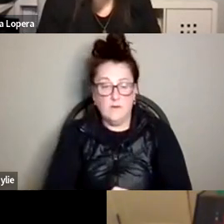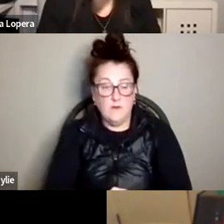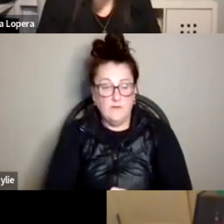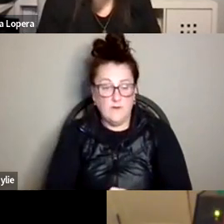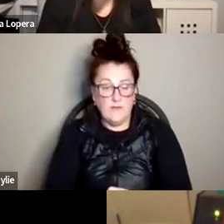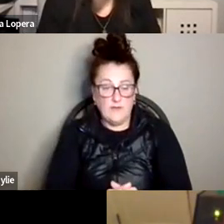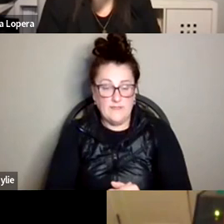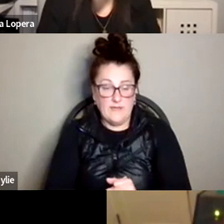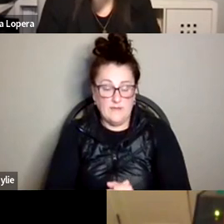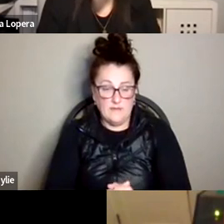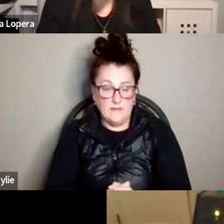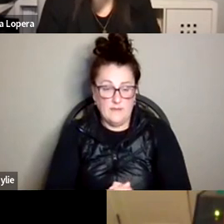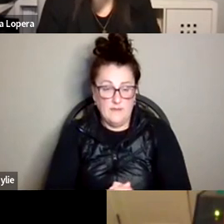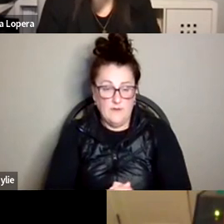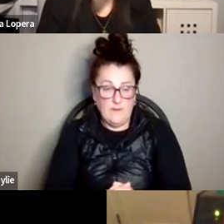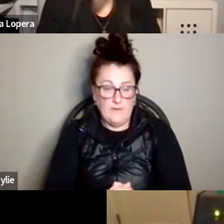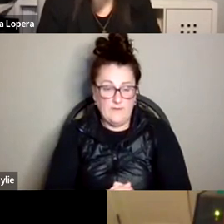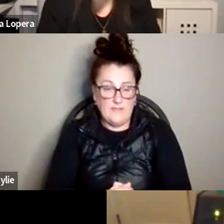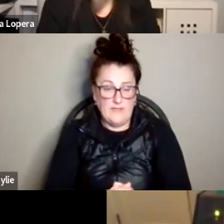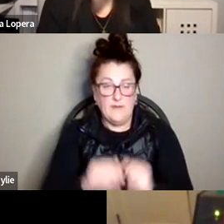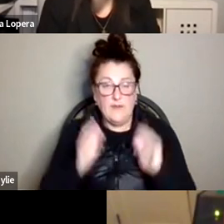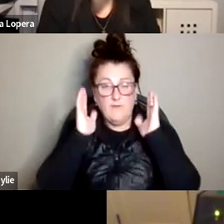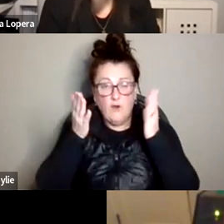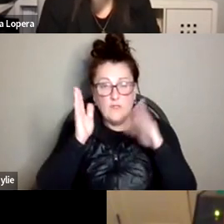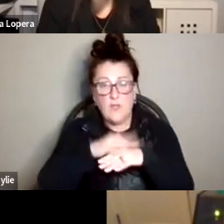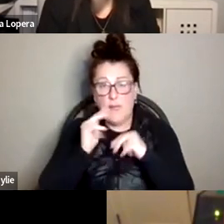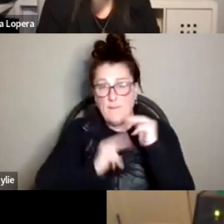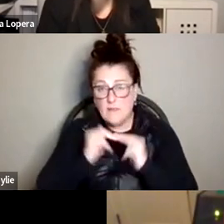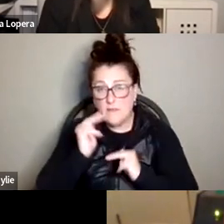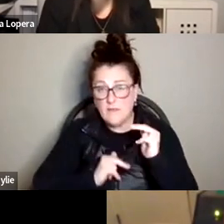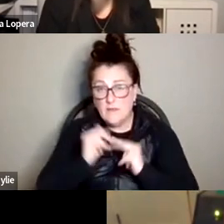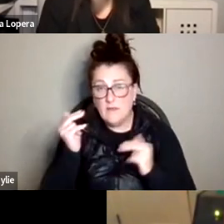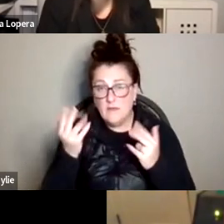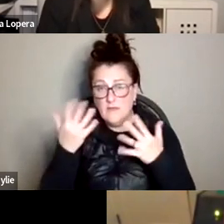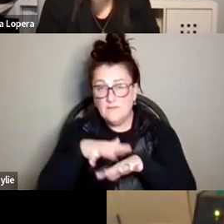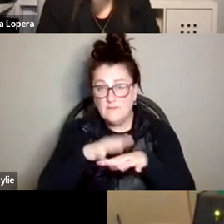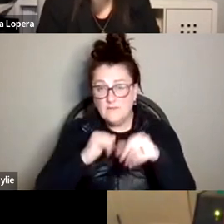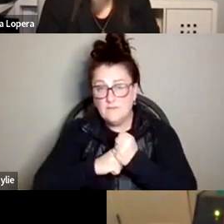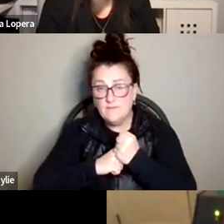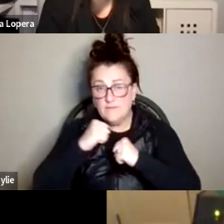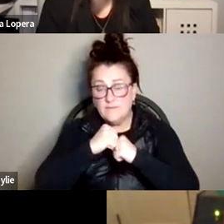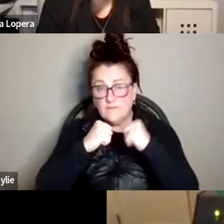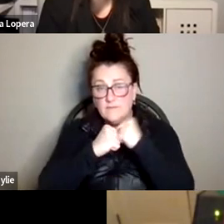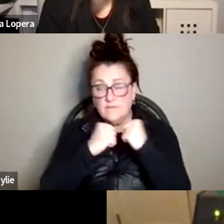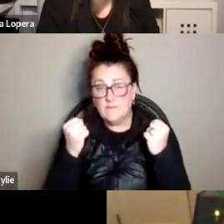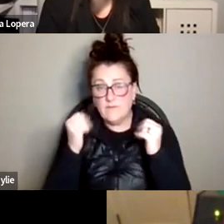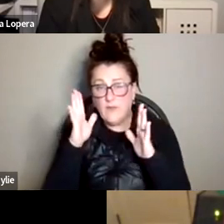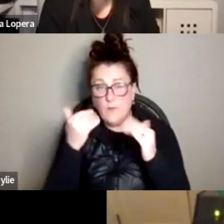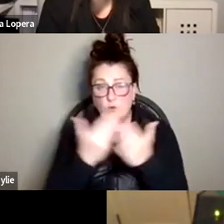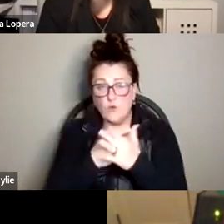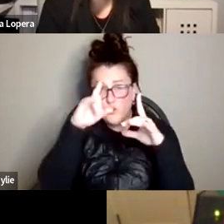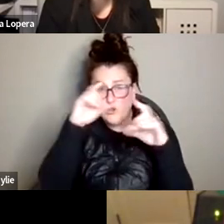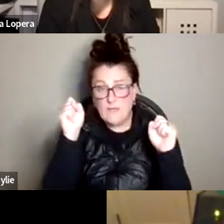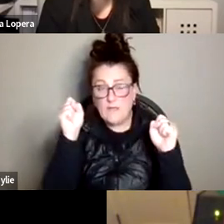about, that there also really needs to be a focus on buildings and infrastructure. And I really hope that the new